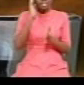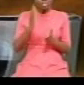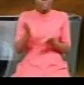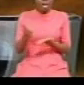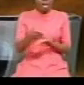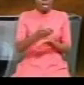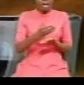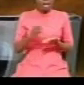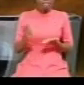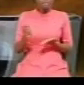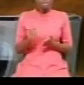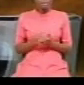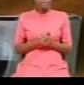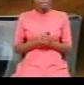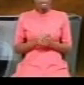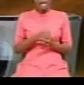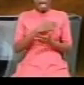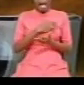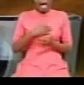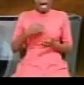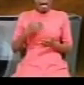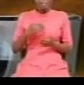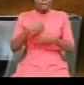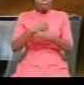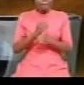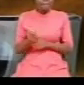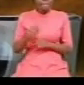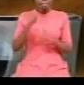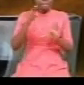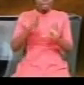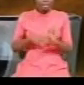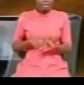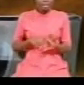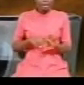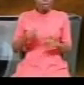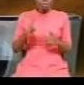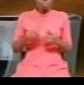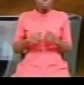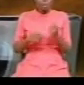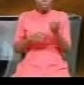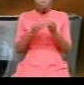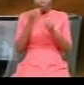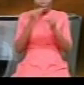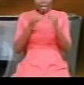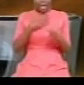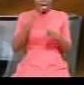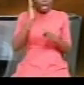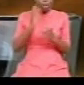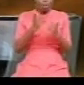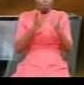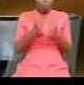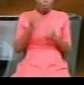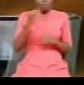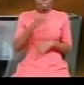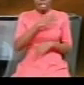guard himself and make them to sit down to meat, and will come forth